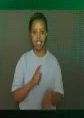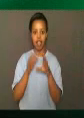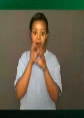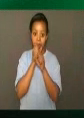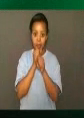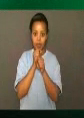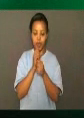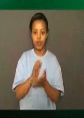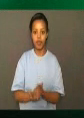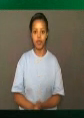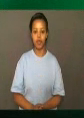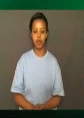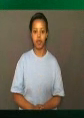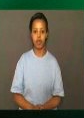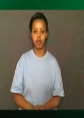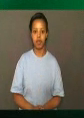Time's up!